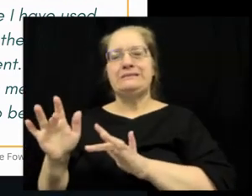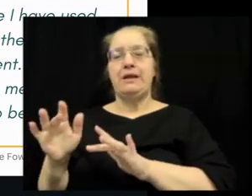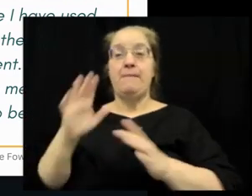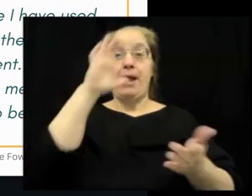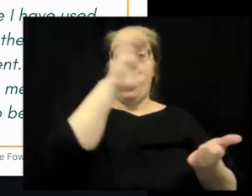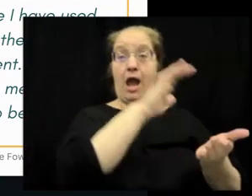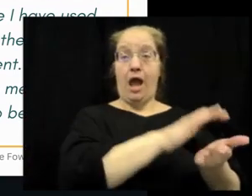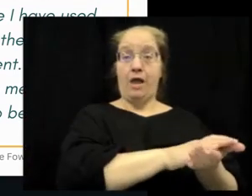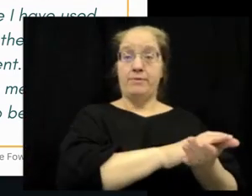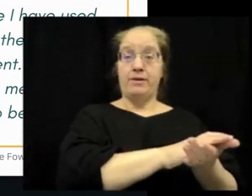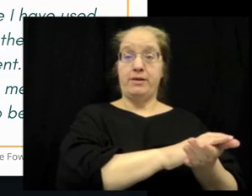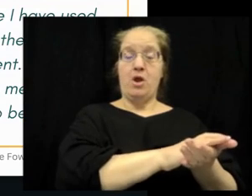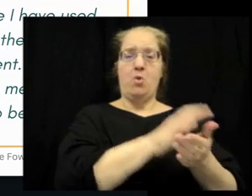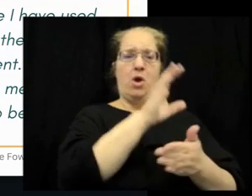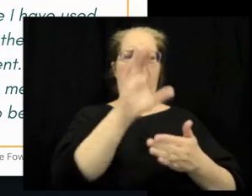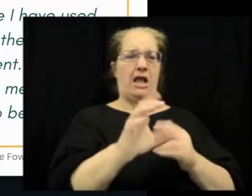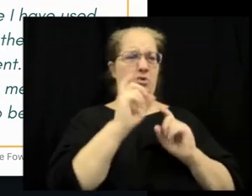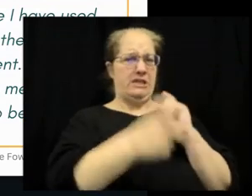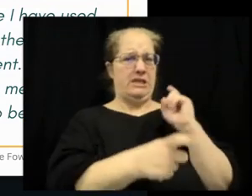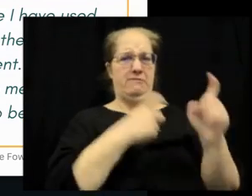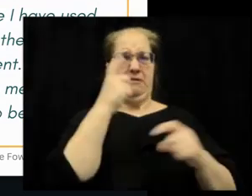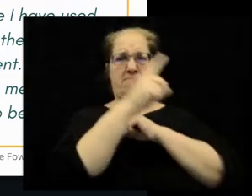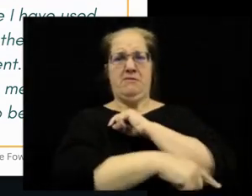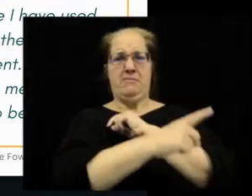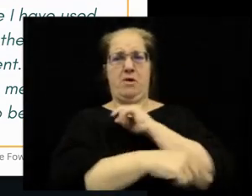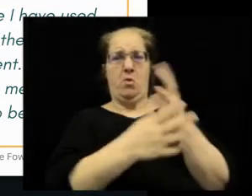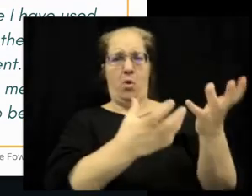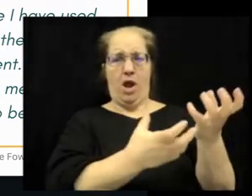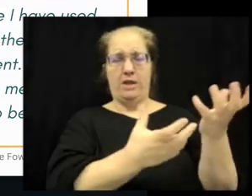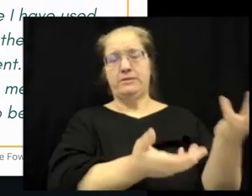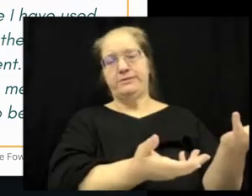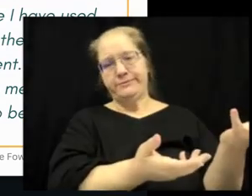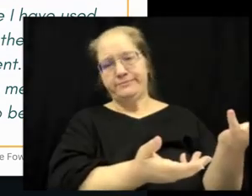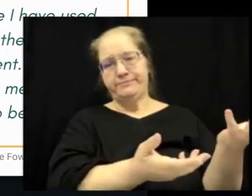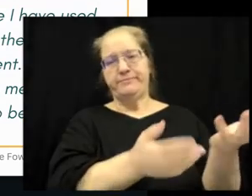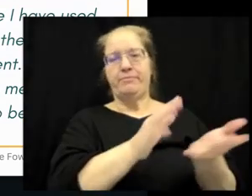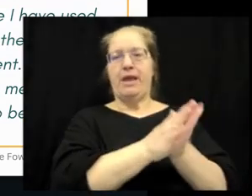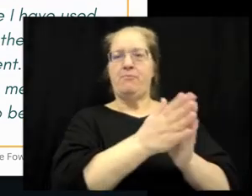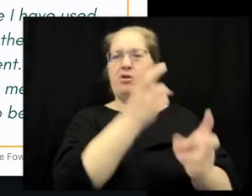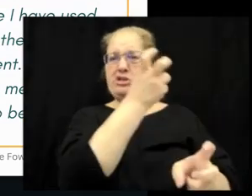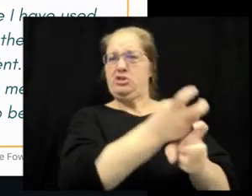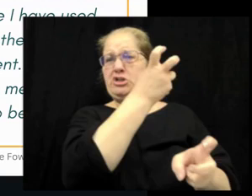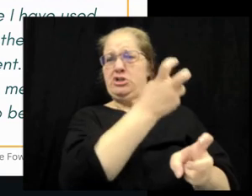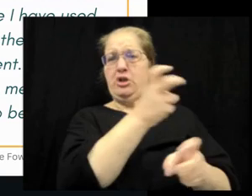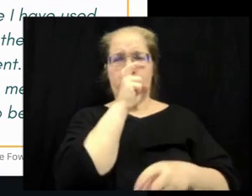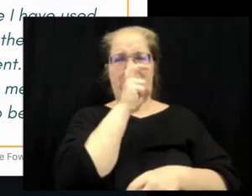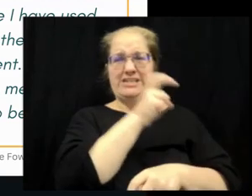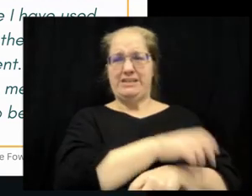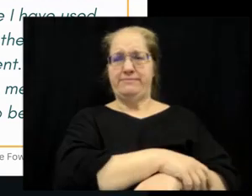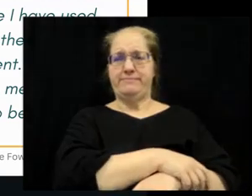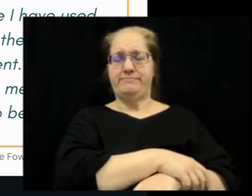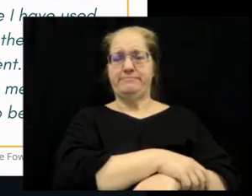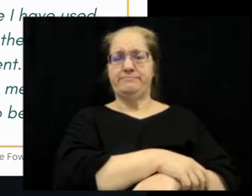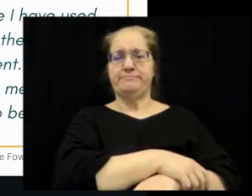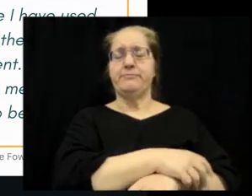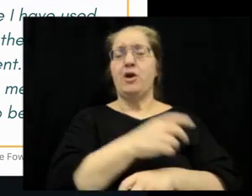my husband wanted to pile on consequences and became more harsh and punitive. And so for